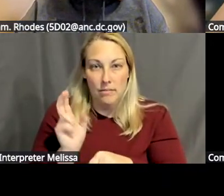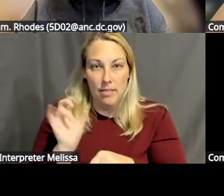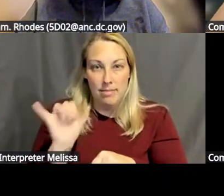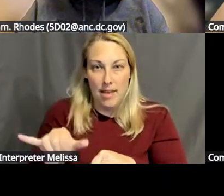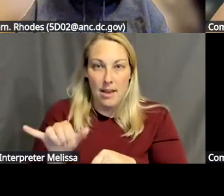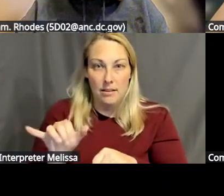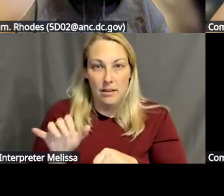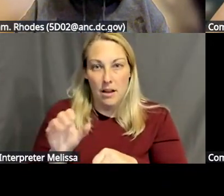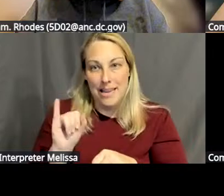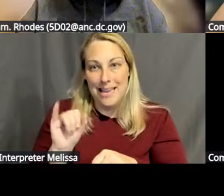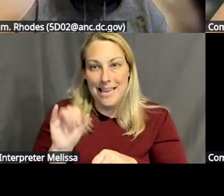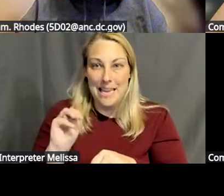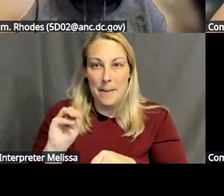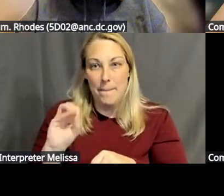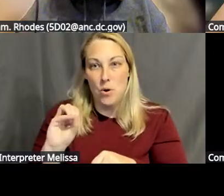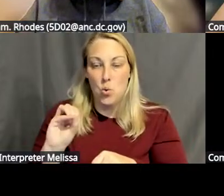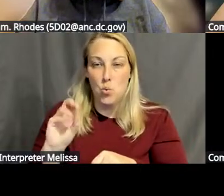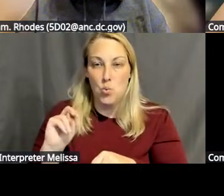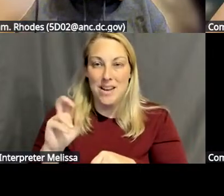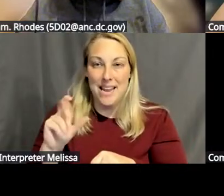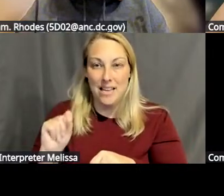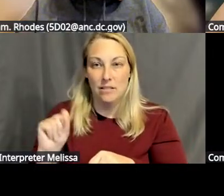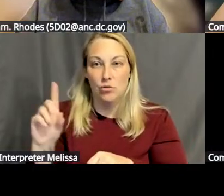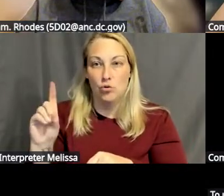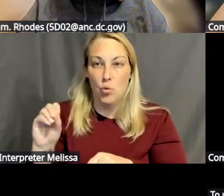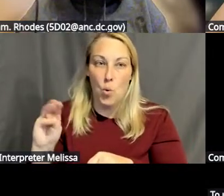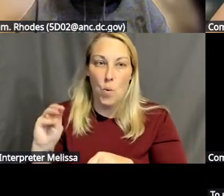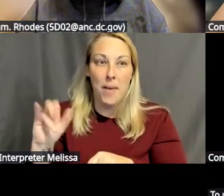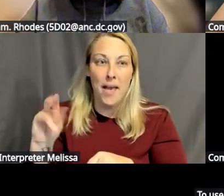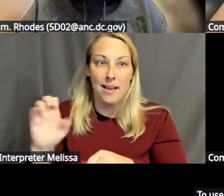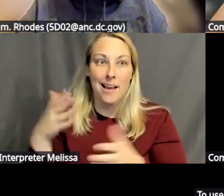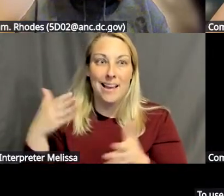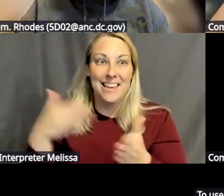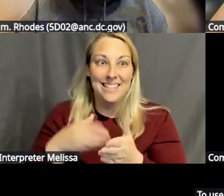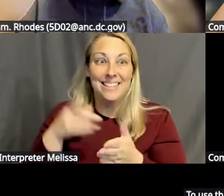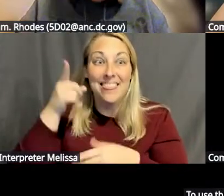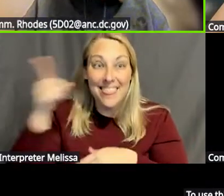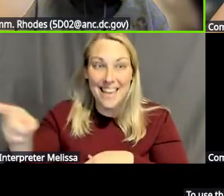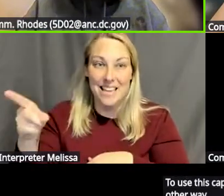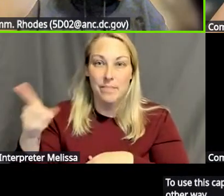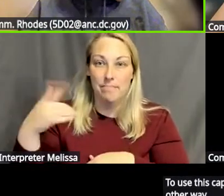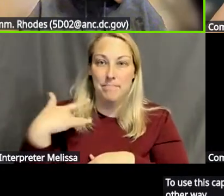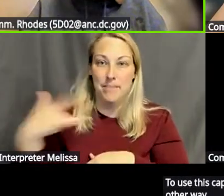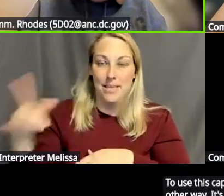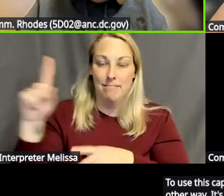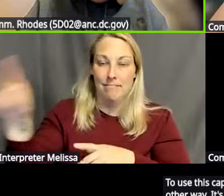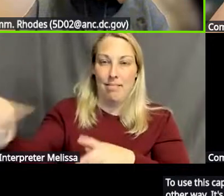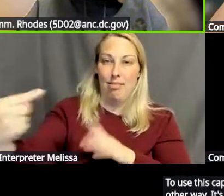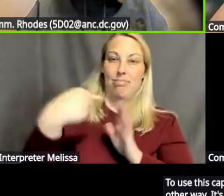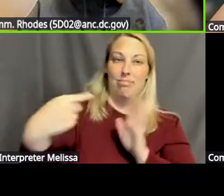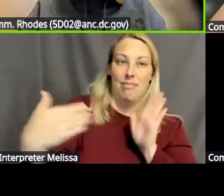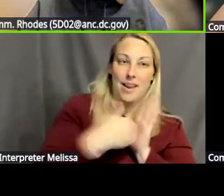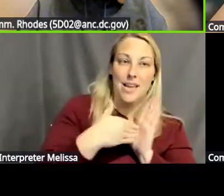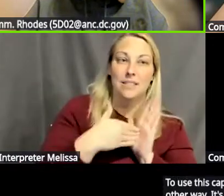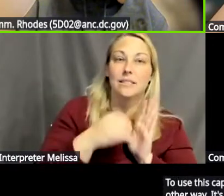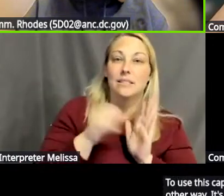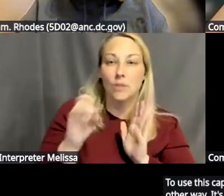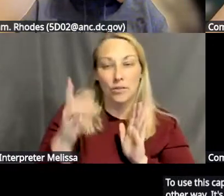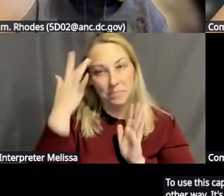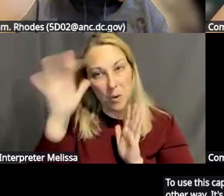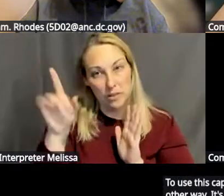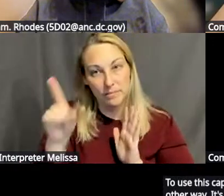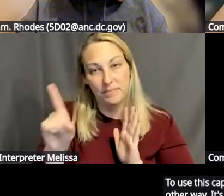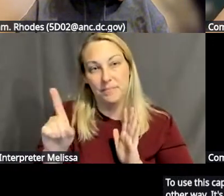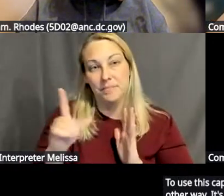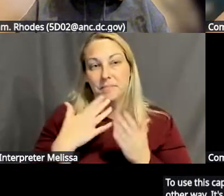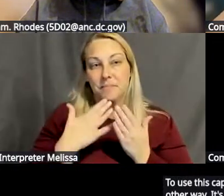eminent domain, to against them. It's usually done the other way. It's usually exactly. Against. So that's pretty smart of you. So